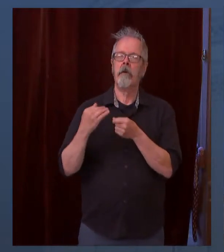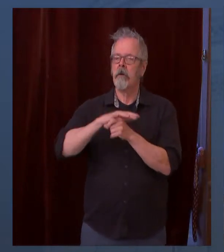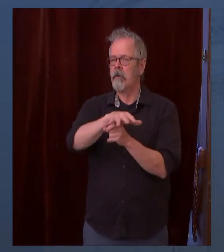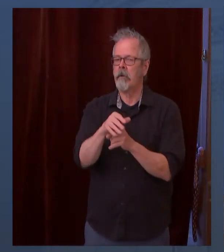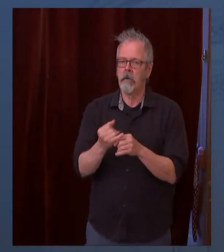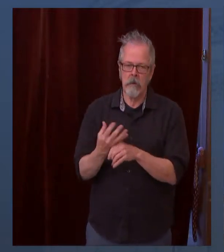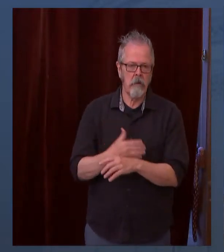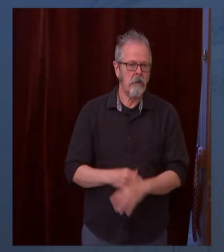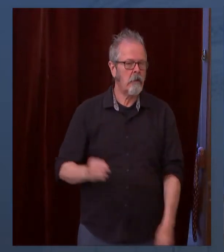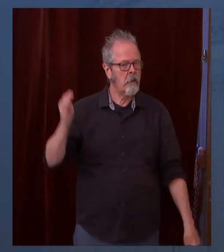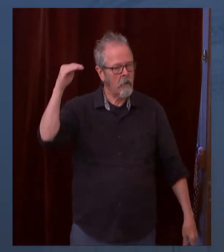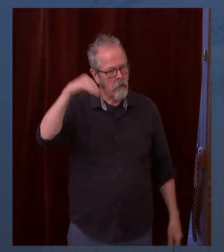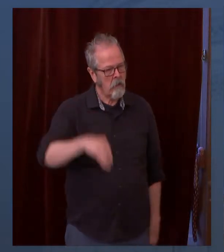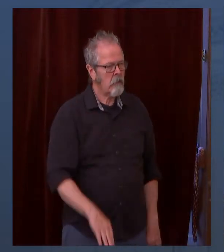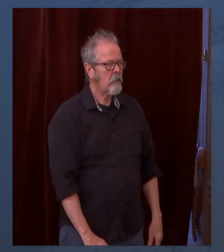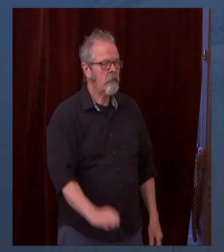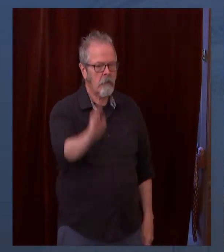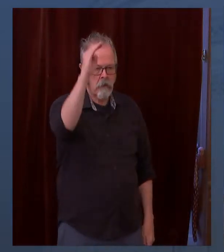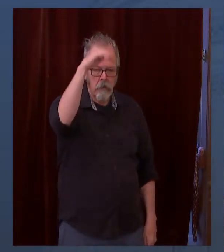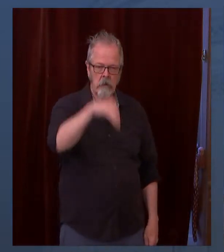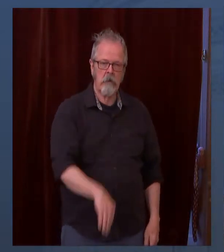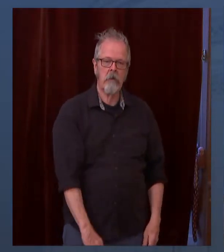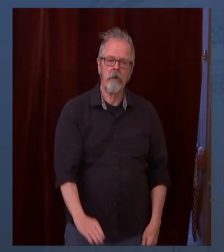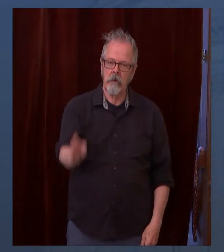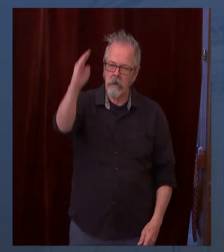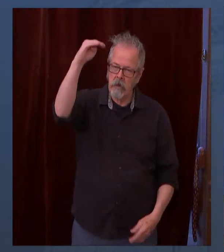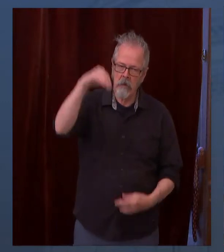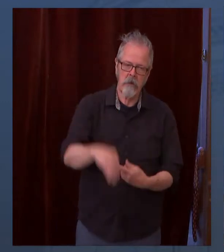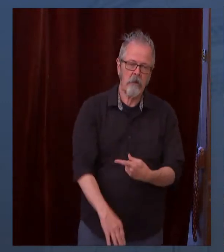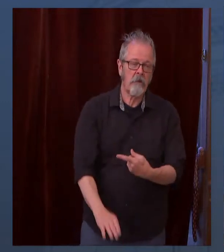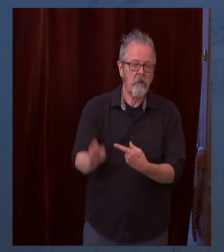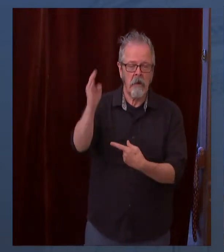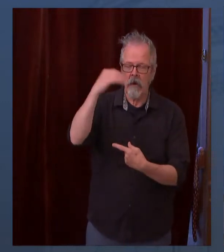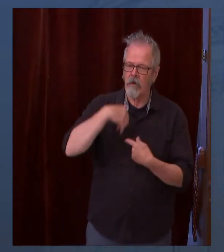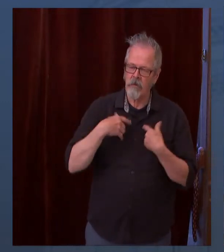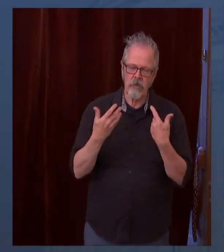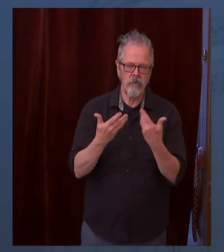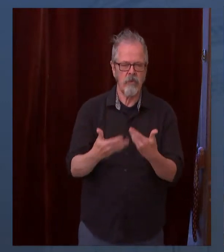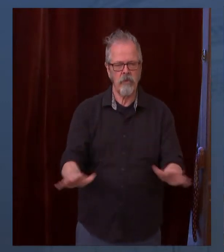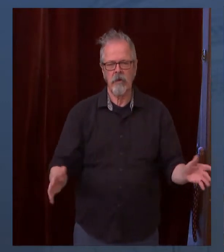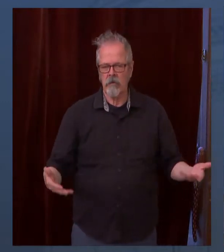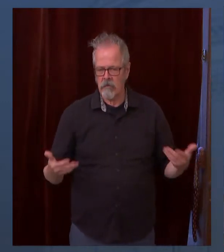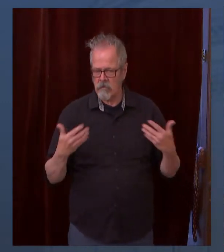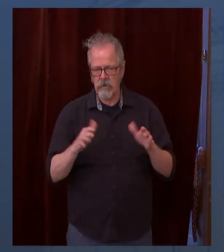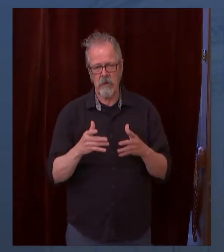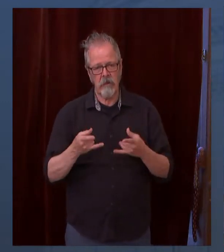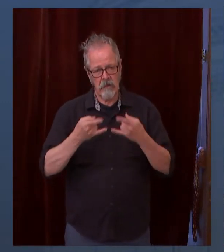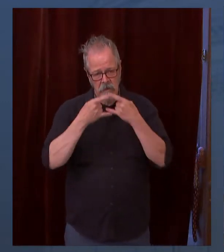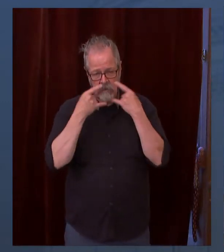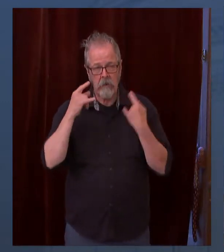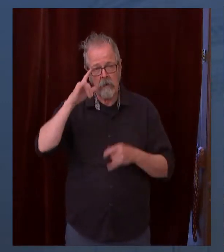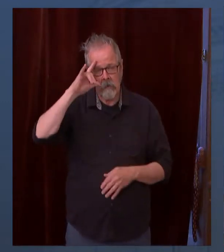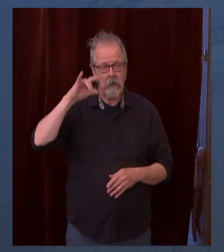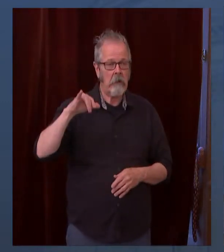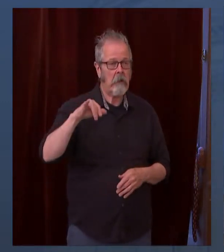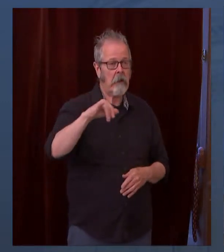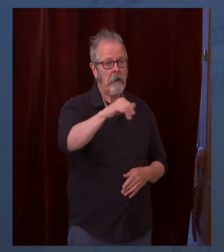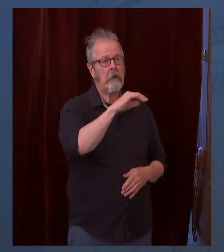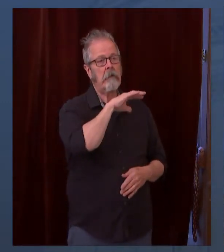we have the capability of not doing that if we'll just go get vaccinated. So stay tuned.